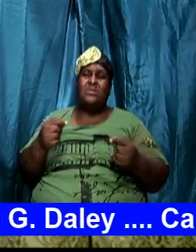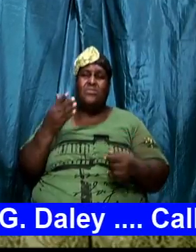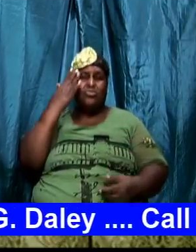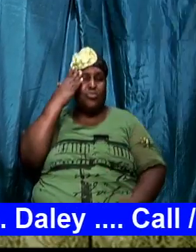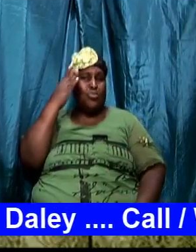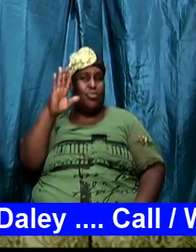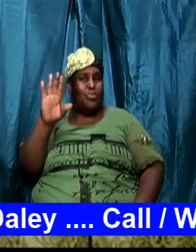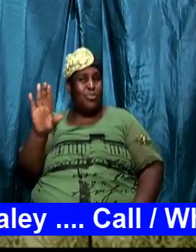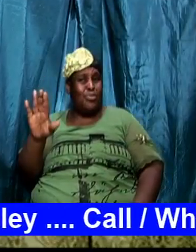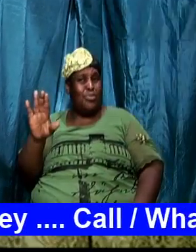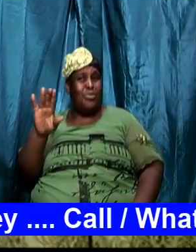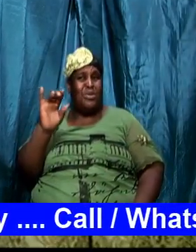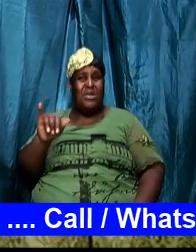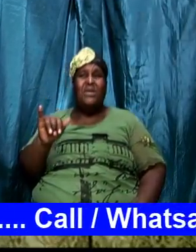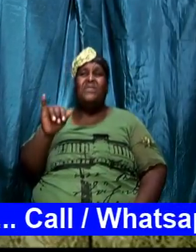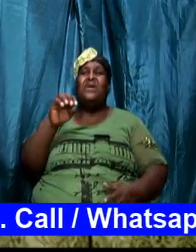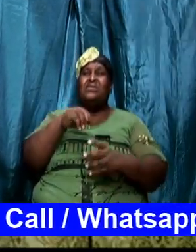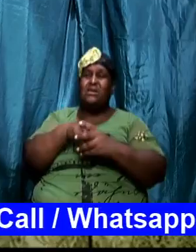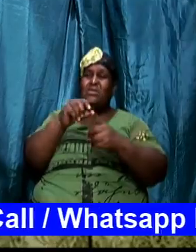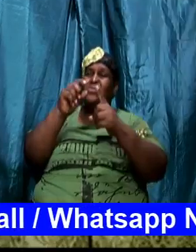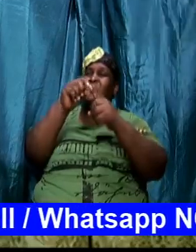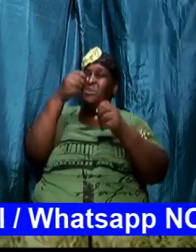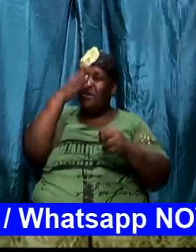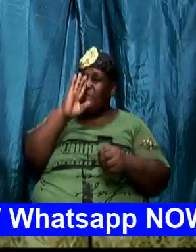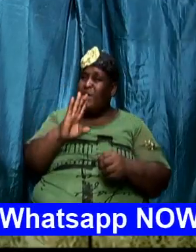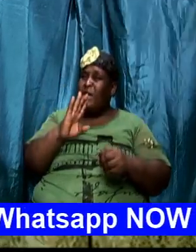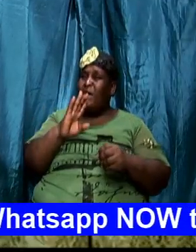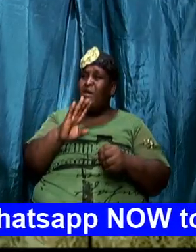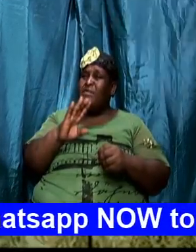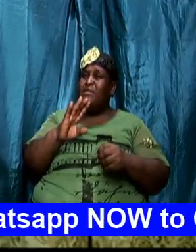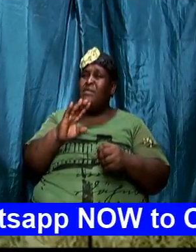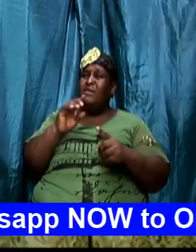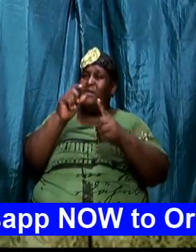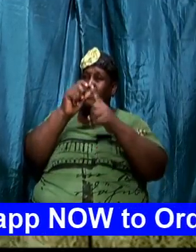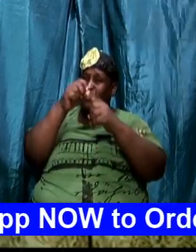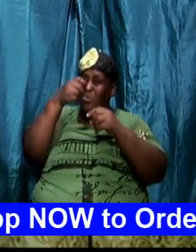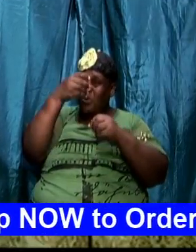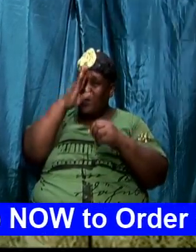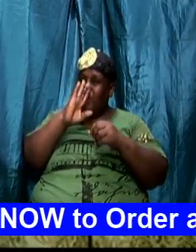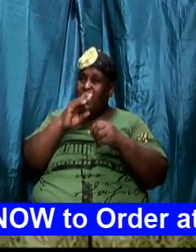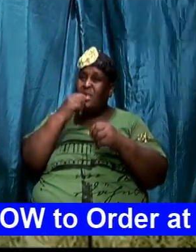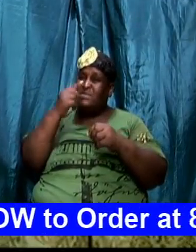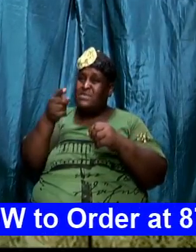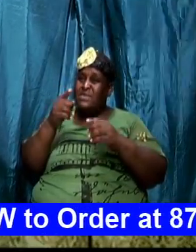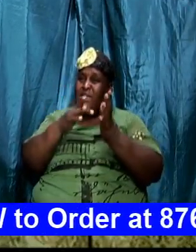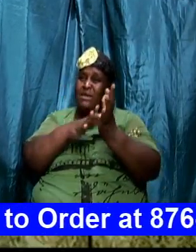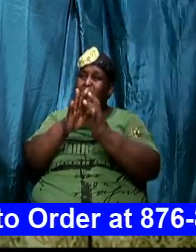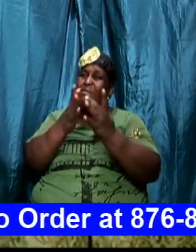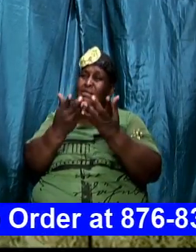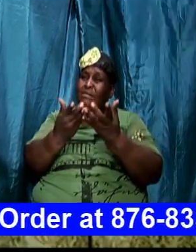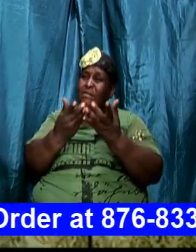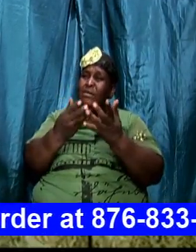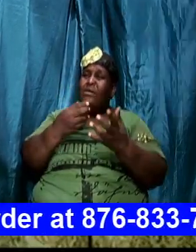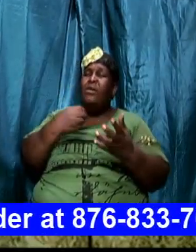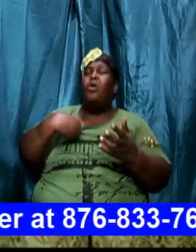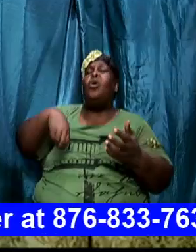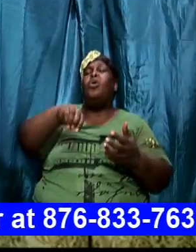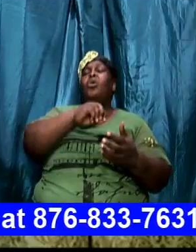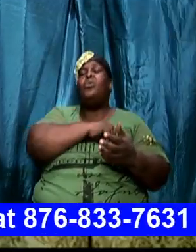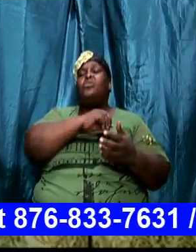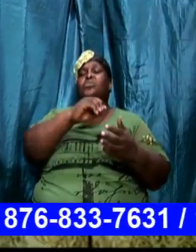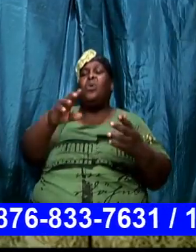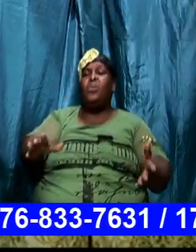we don't know that it is in the Word. And the Word said that our lives are epistles. The Word, brothers and sisters, is